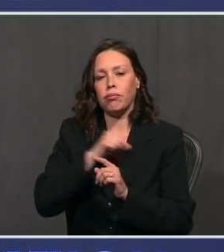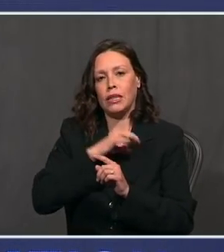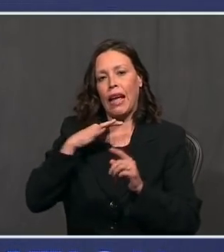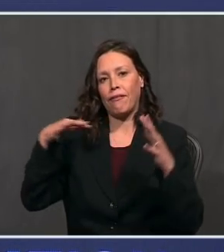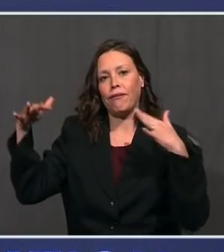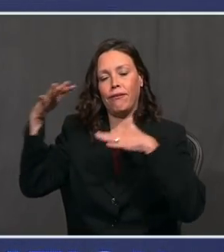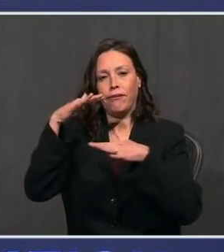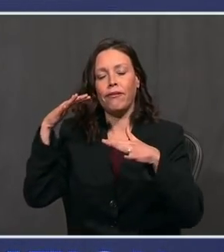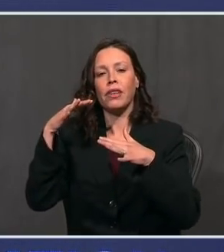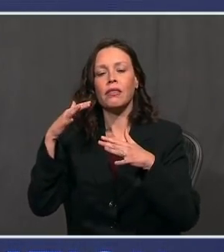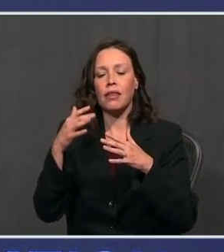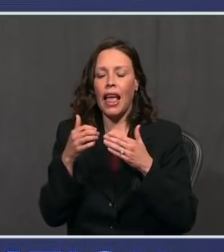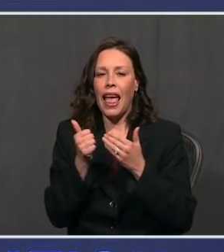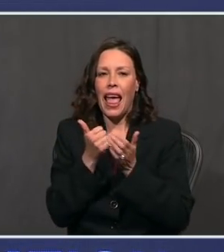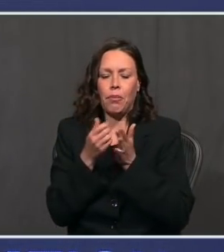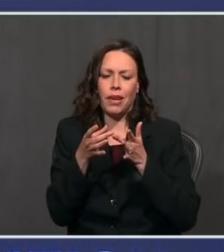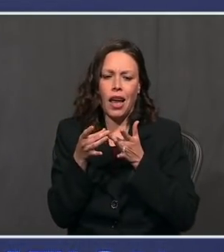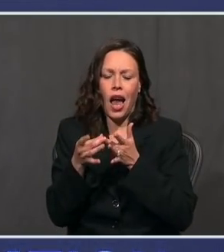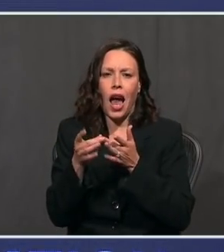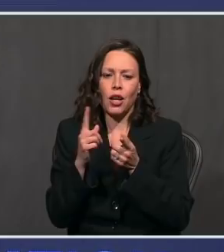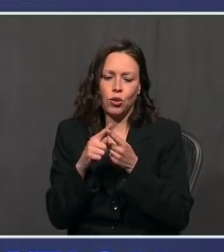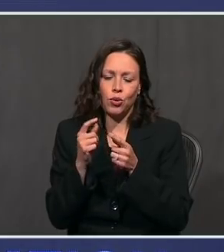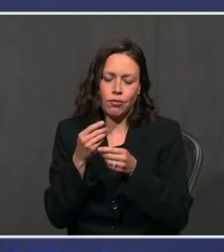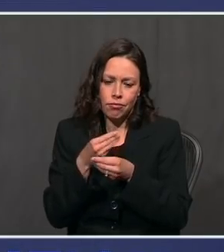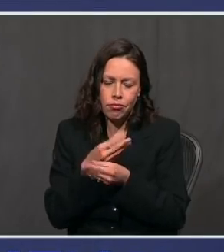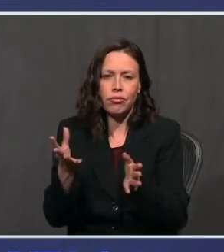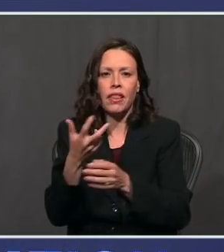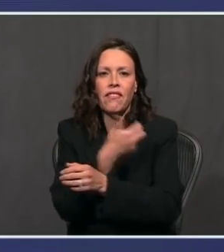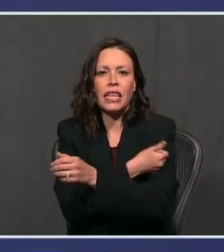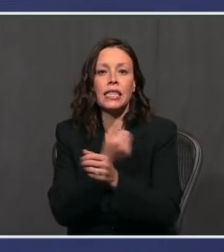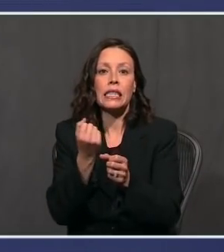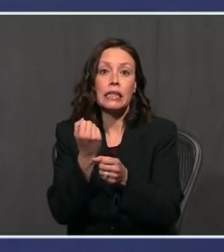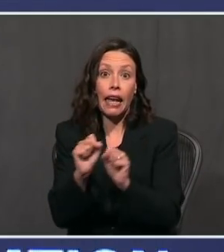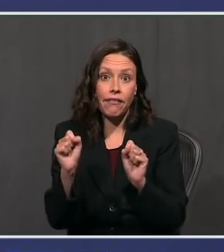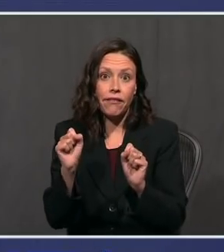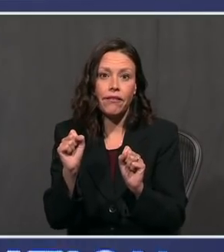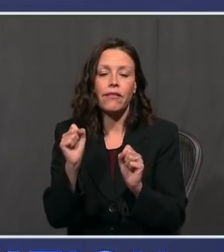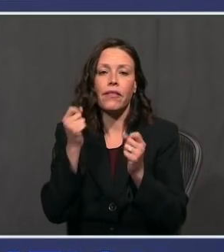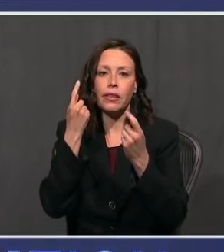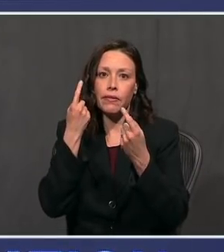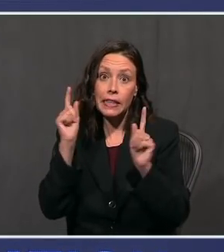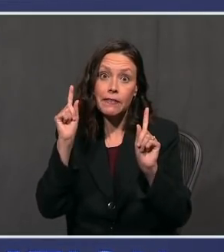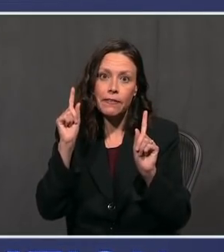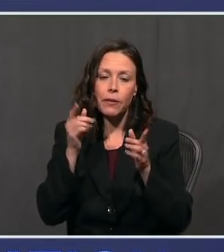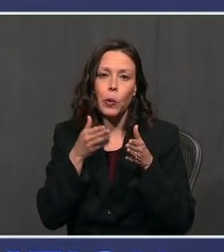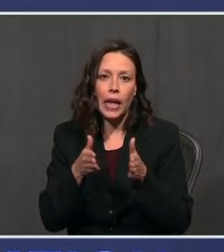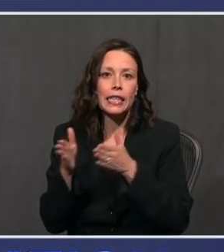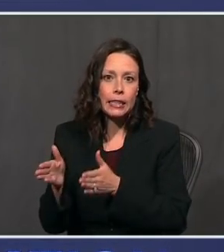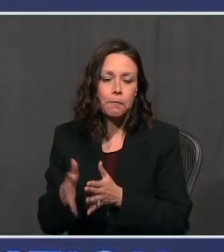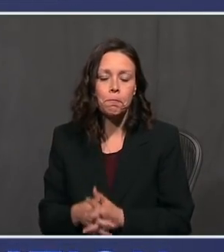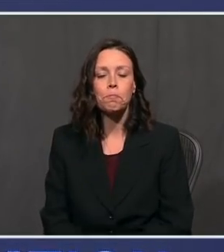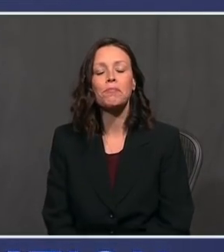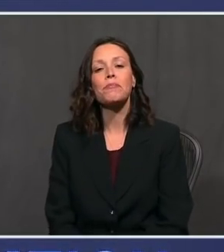of the way to help us get these vaccines out safely and effectively.